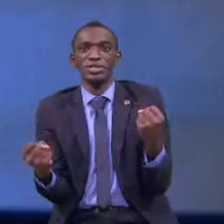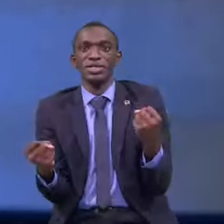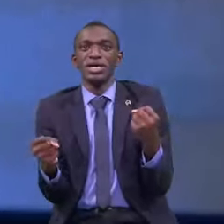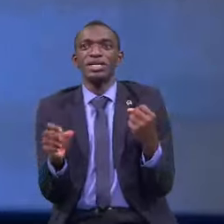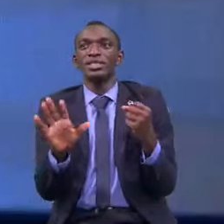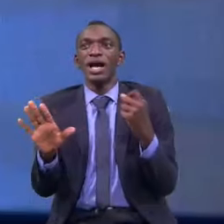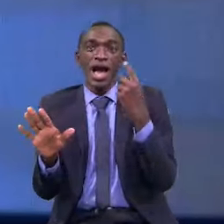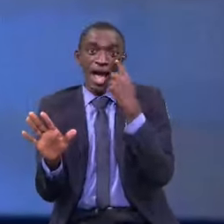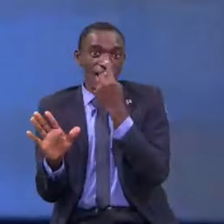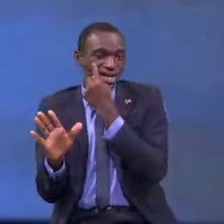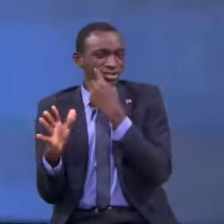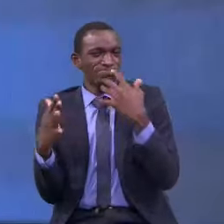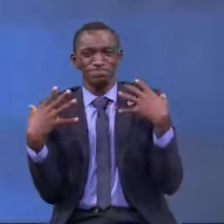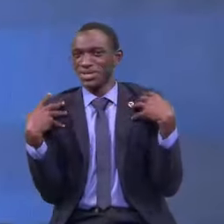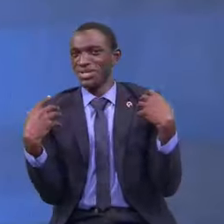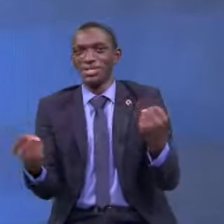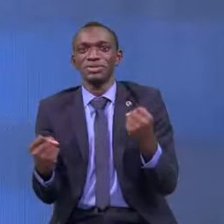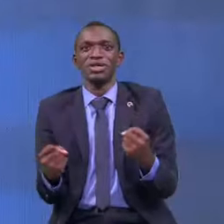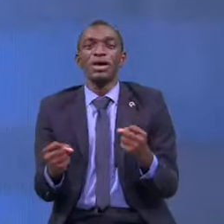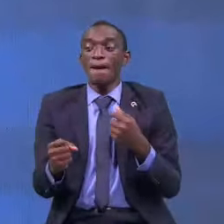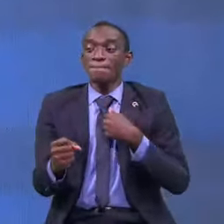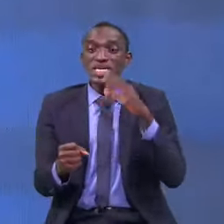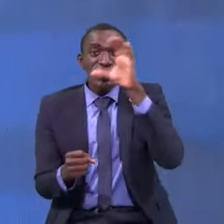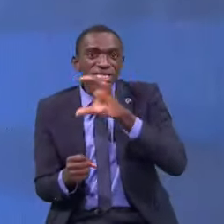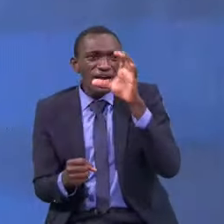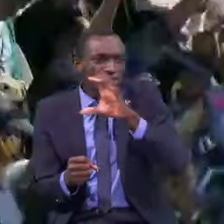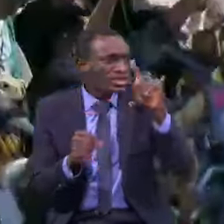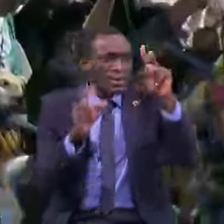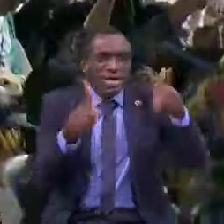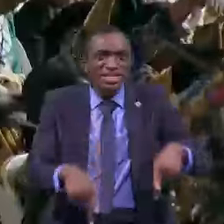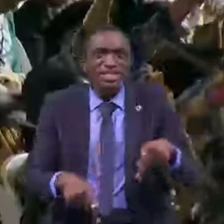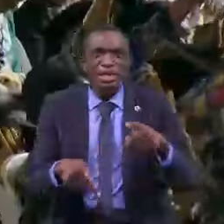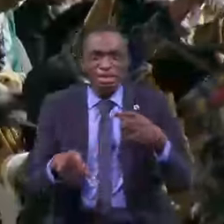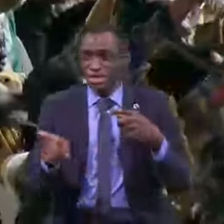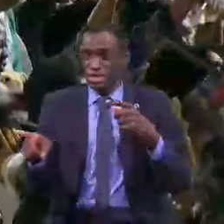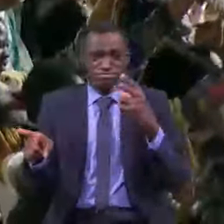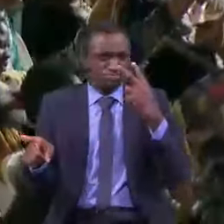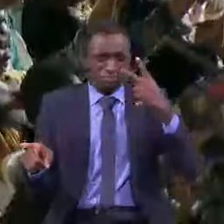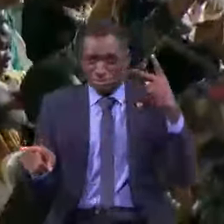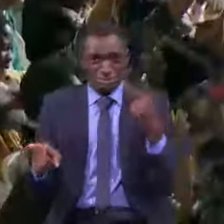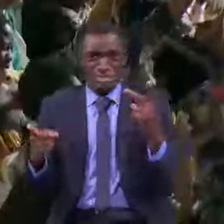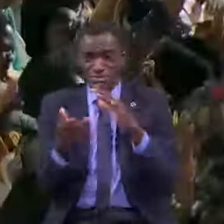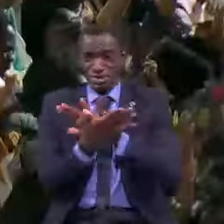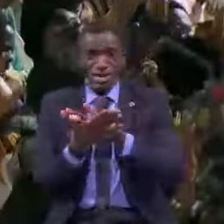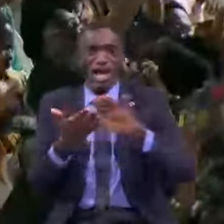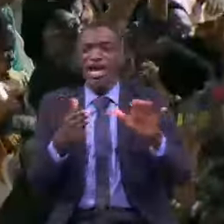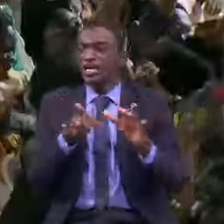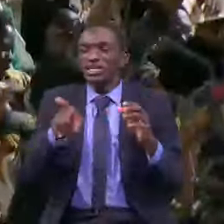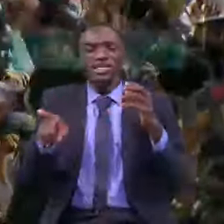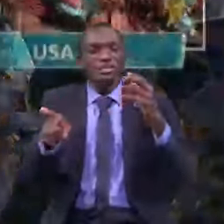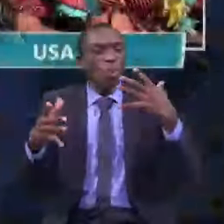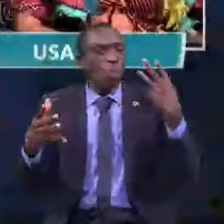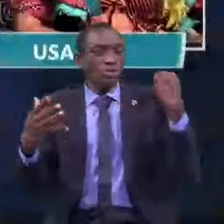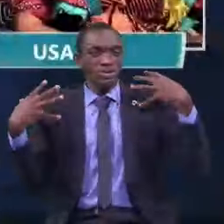restored. I'm looking for the person. He was restored. He was restored.